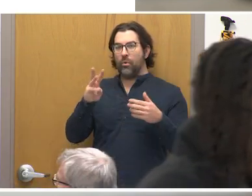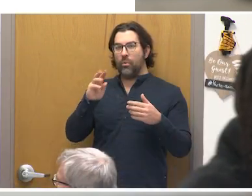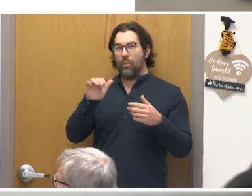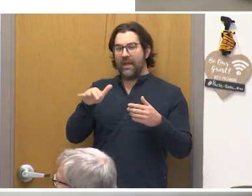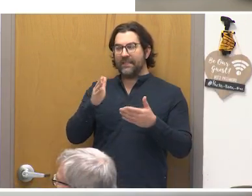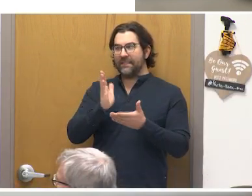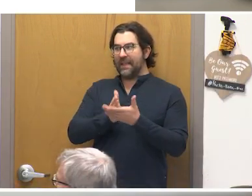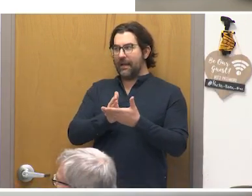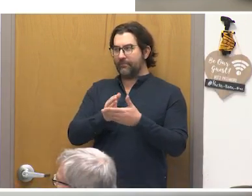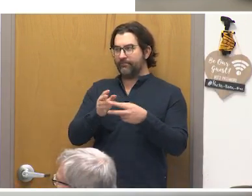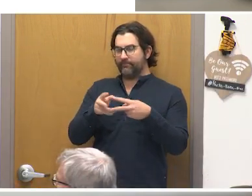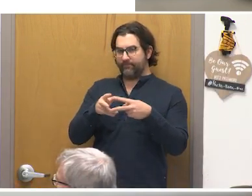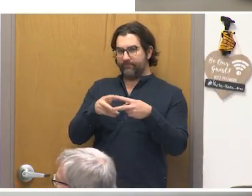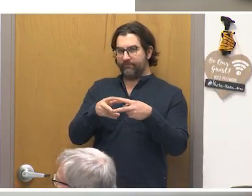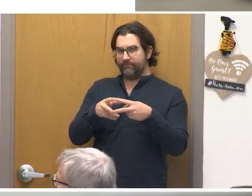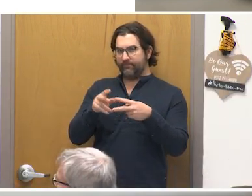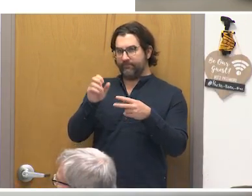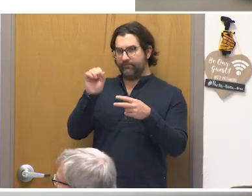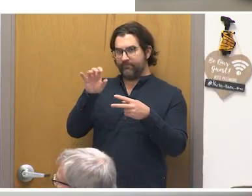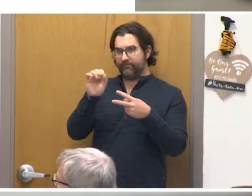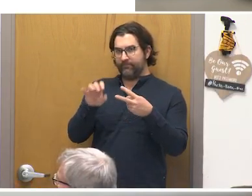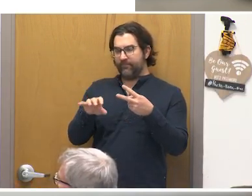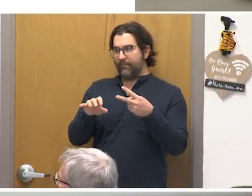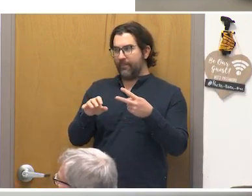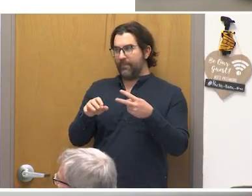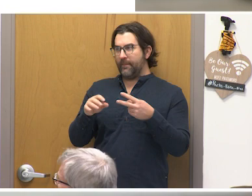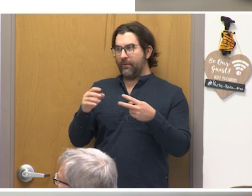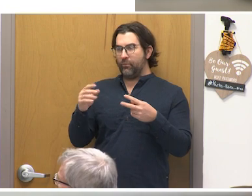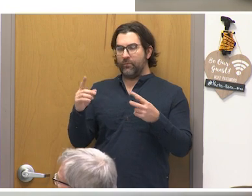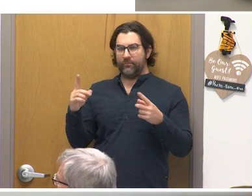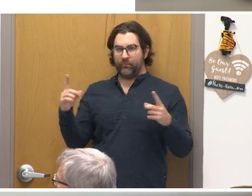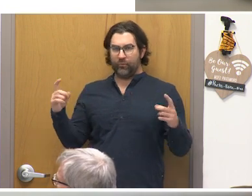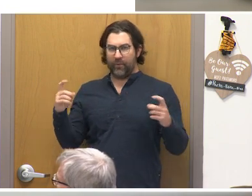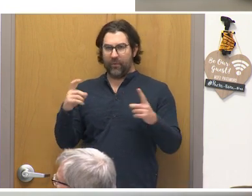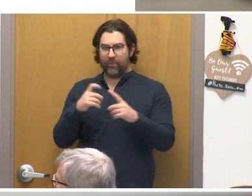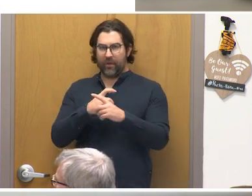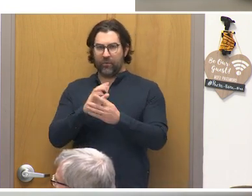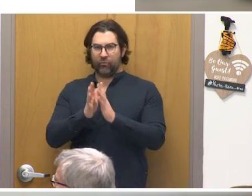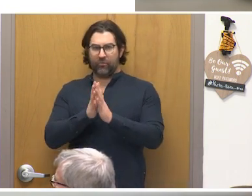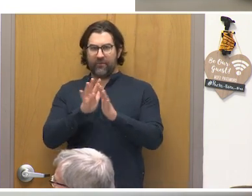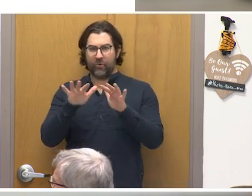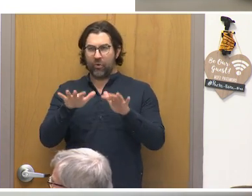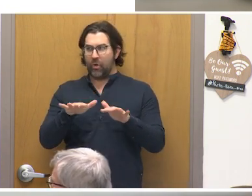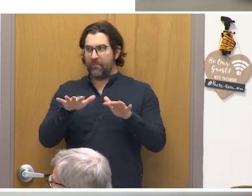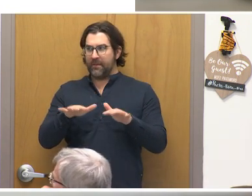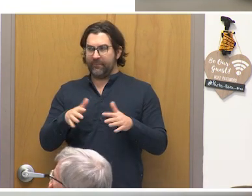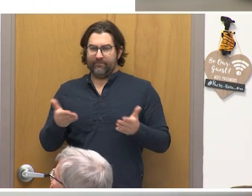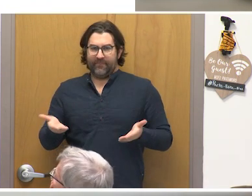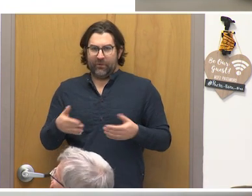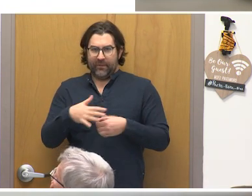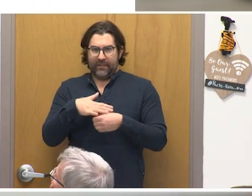Sterrett. And then, as I mentioned, the crosswalk with traffic calming at the Healthy Active Living Center.